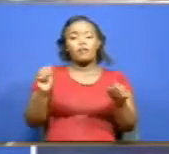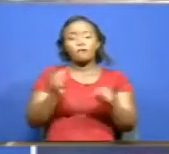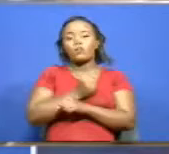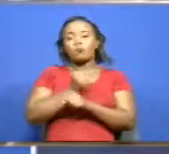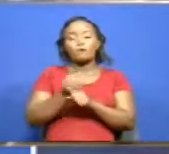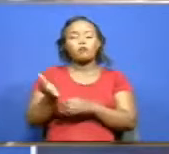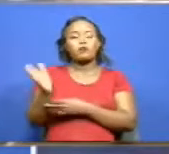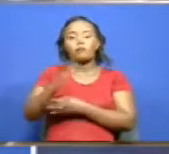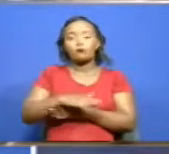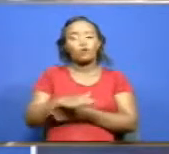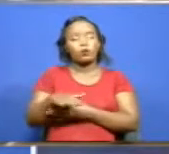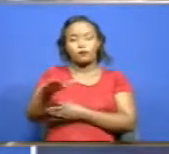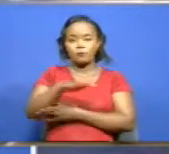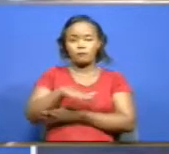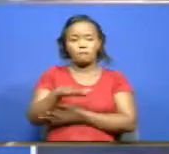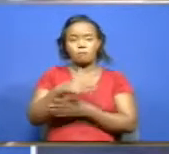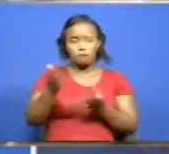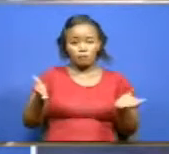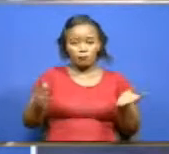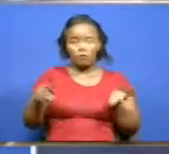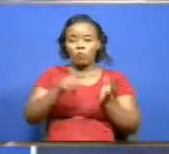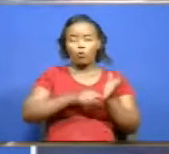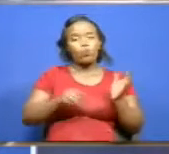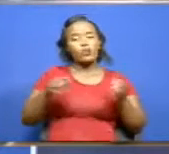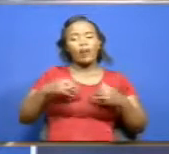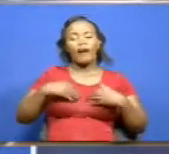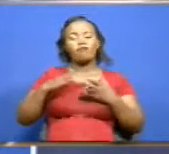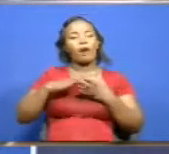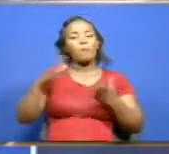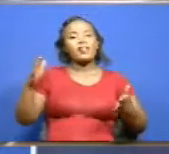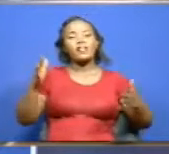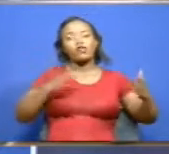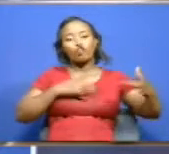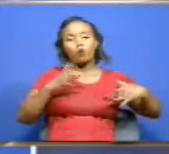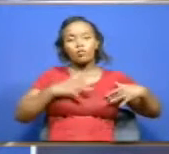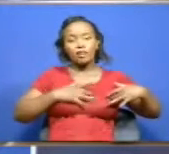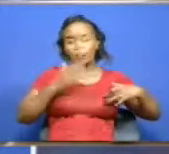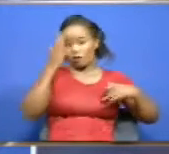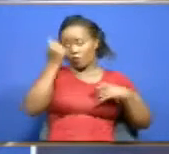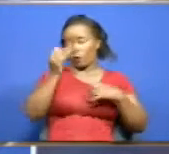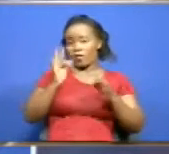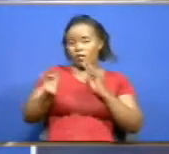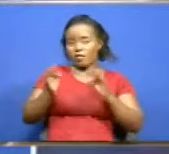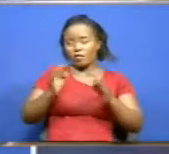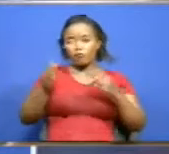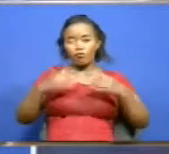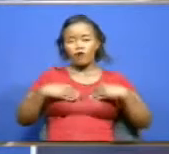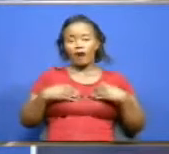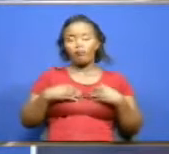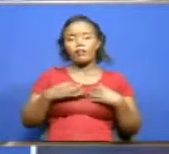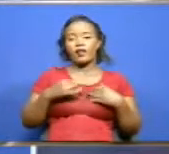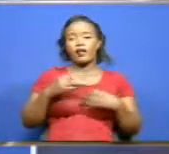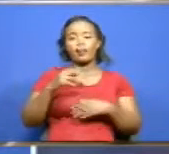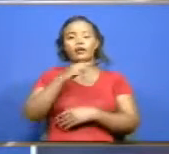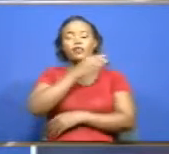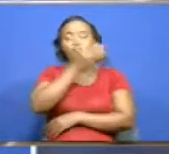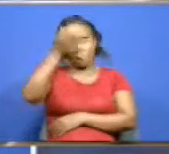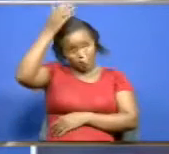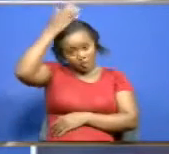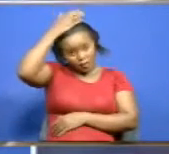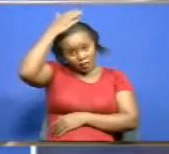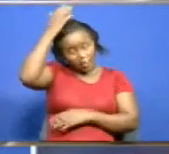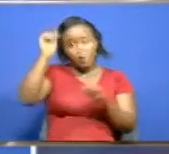main cold store. We are a bit concerned because if they are at the lower clinics, you can't bring them up